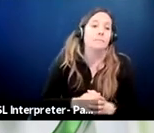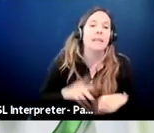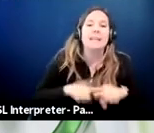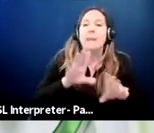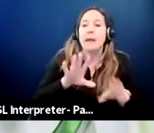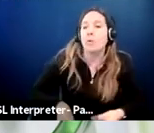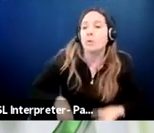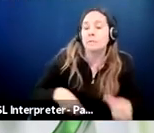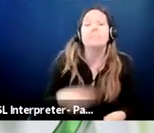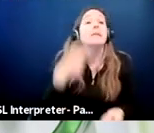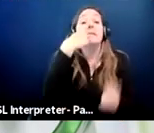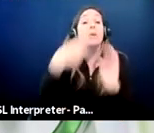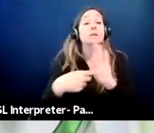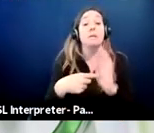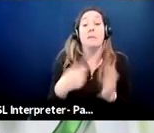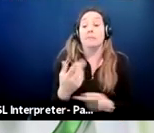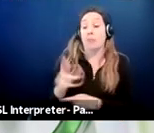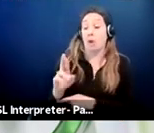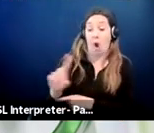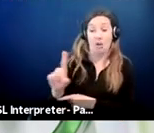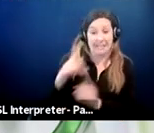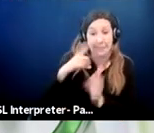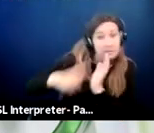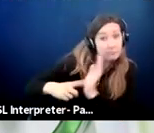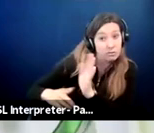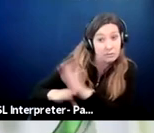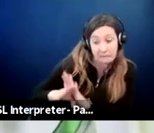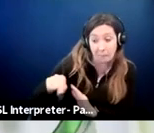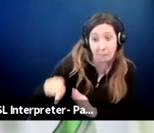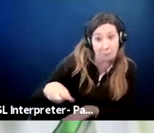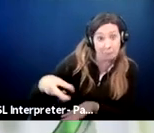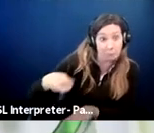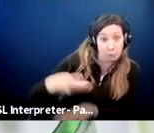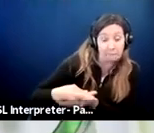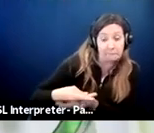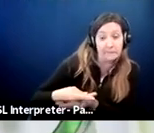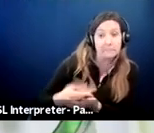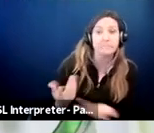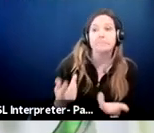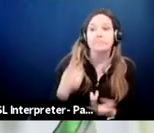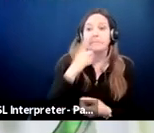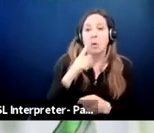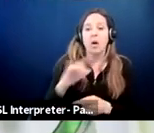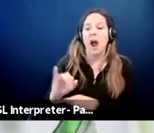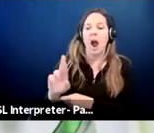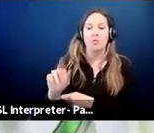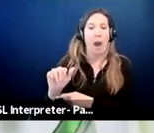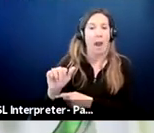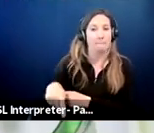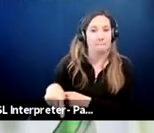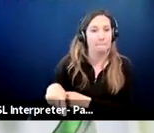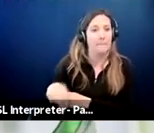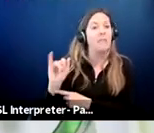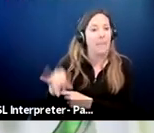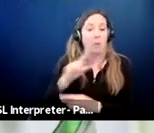just say you got approved for anything to do with R&D. That would be, let's say, IRAP, for example. That would cover 80% of the